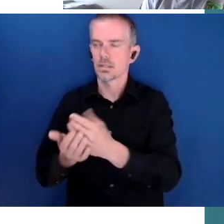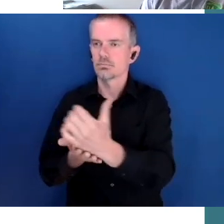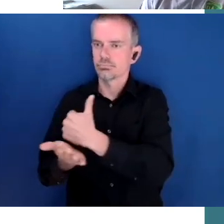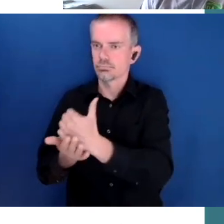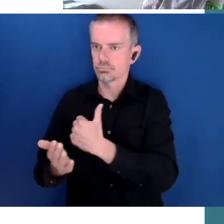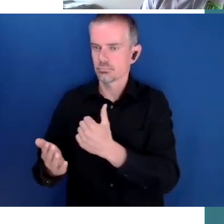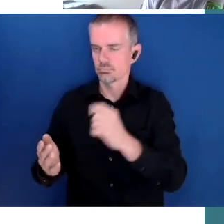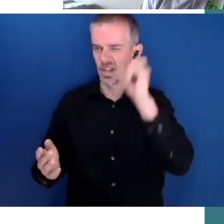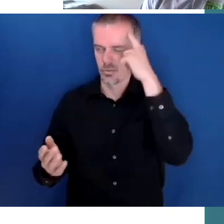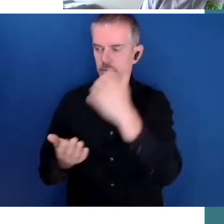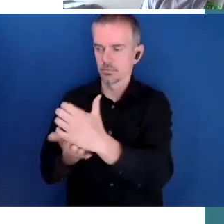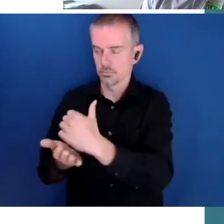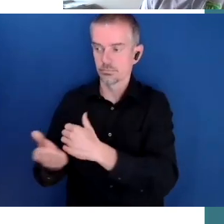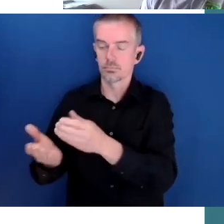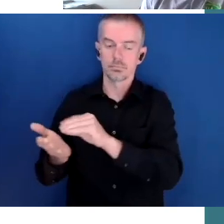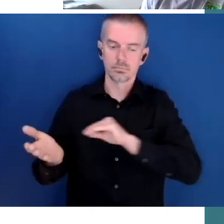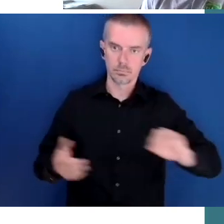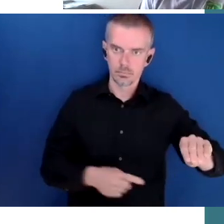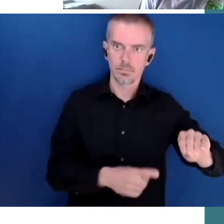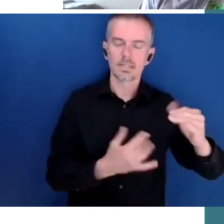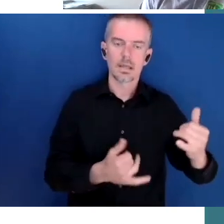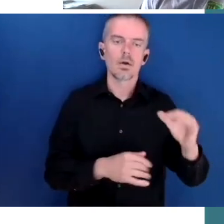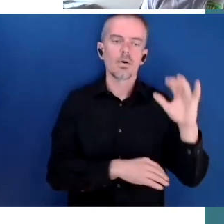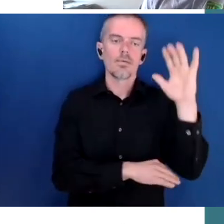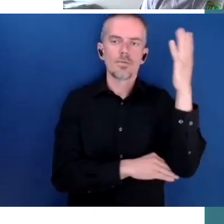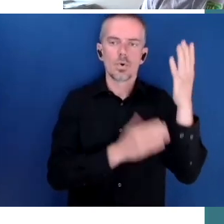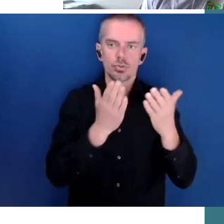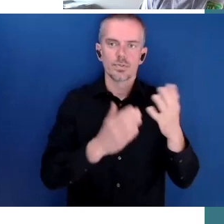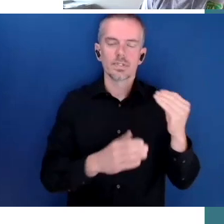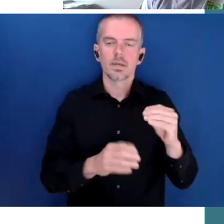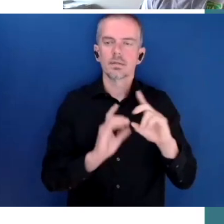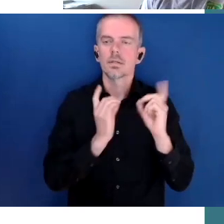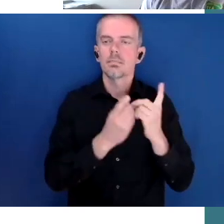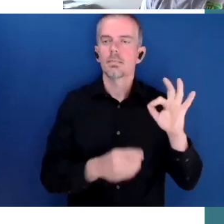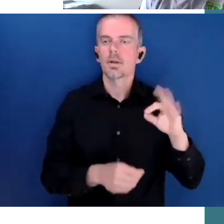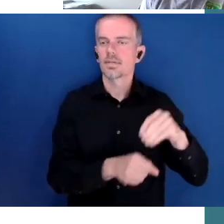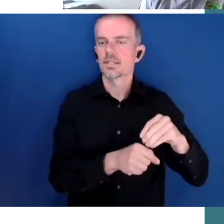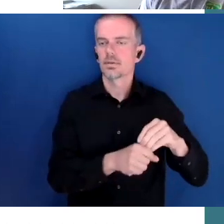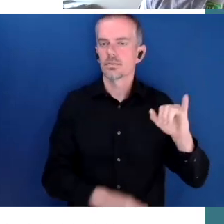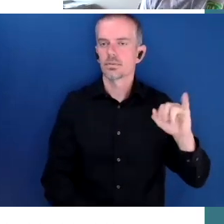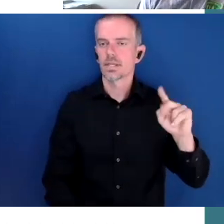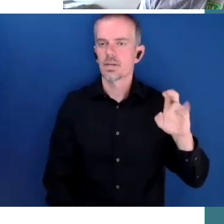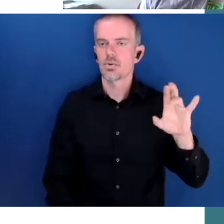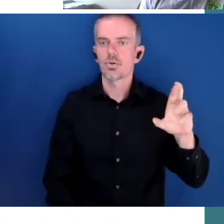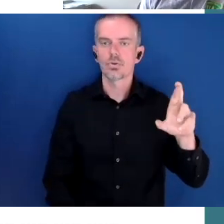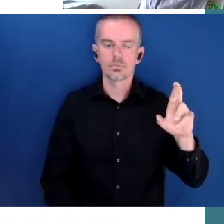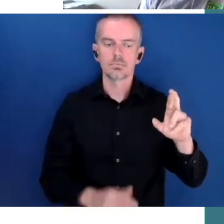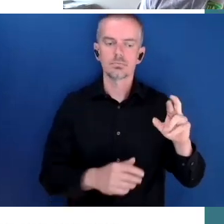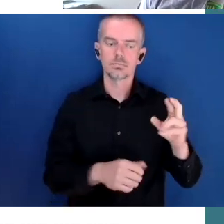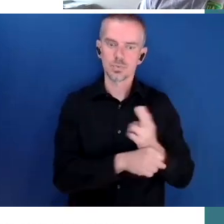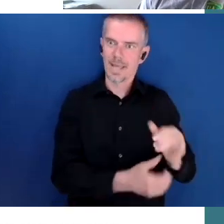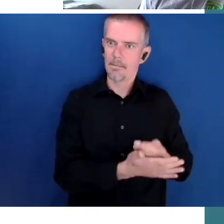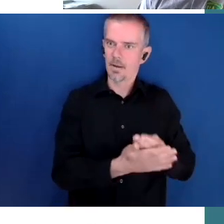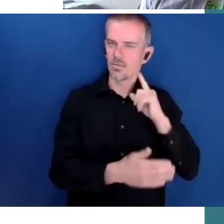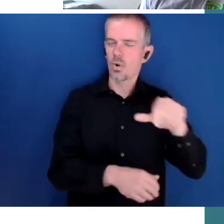now allows the Forest Service and Department of Interior to access those funds to do different work. And so